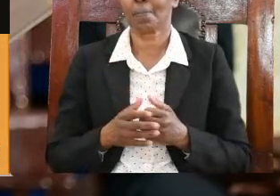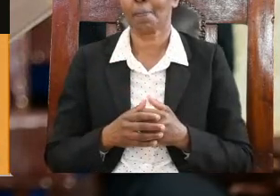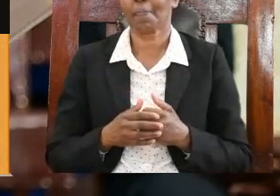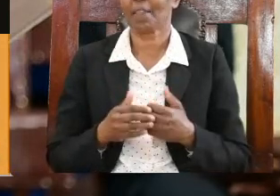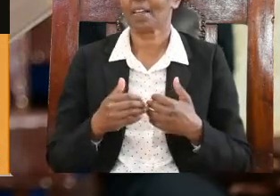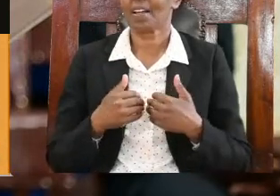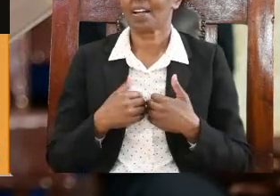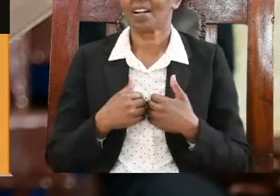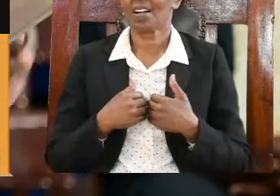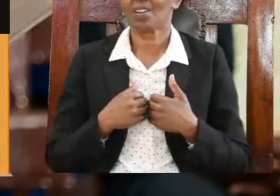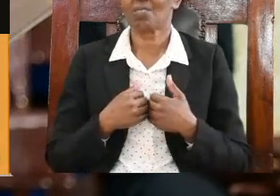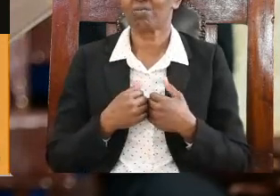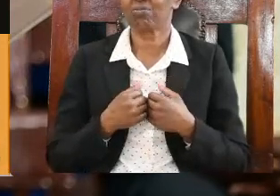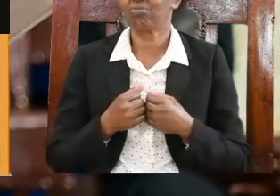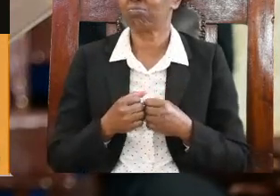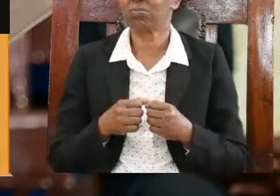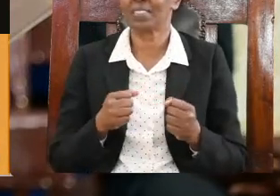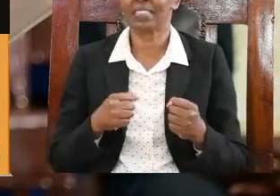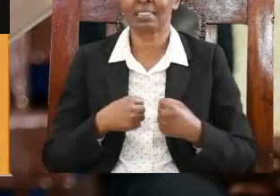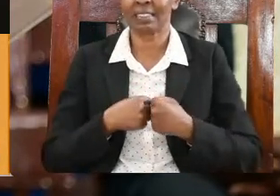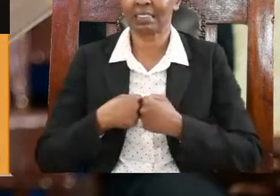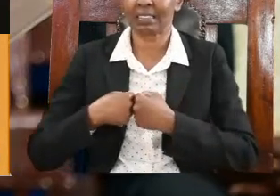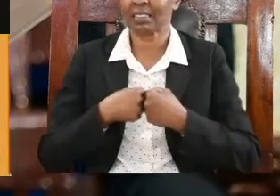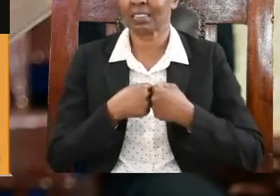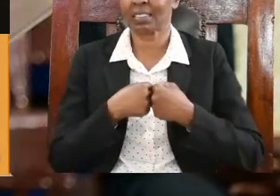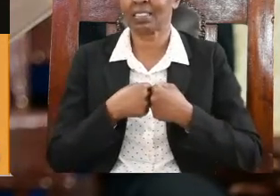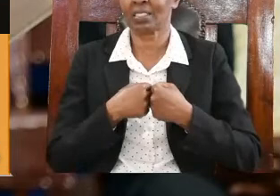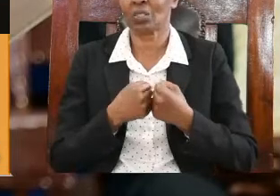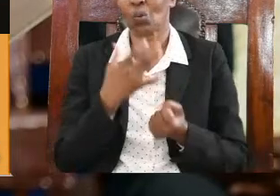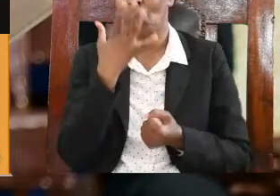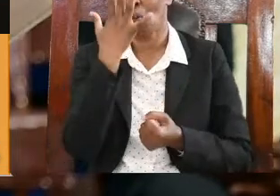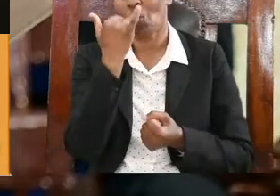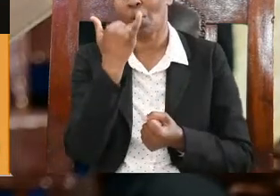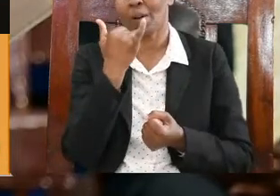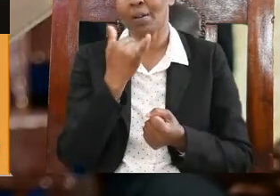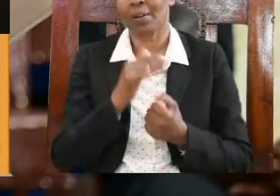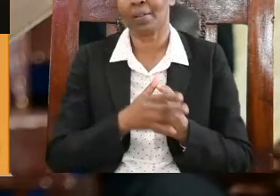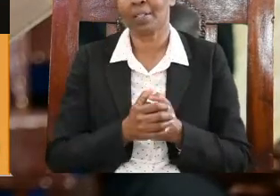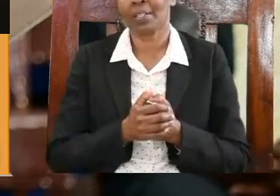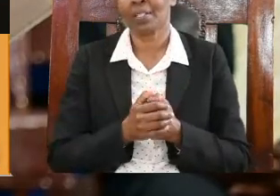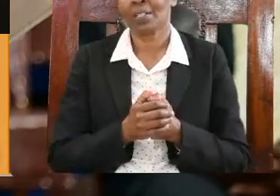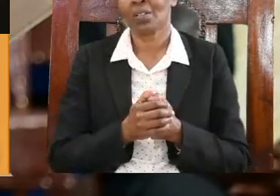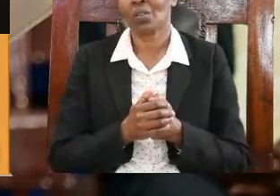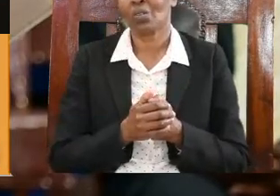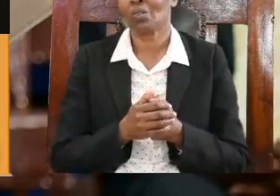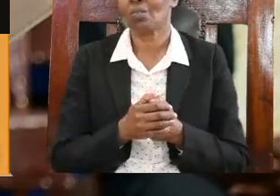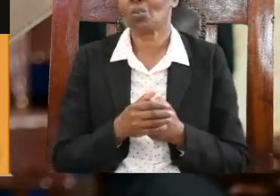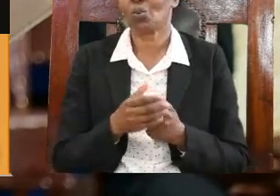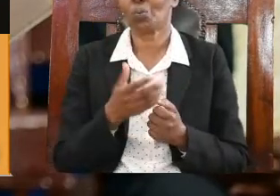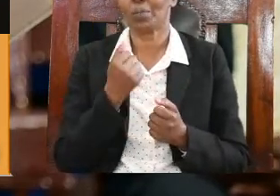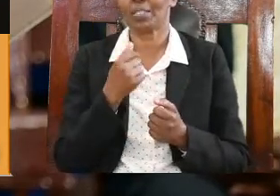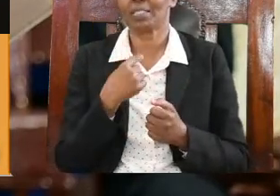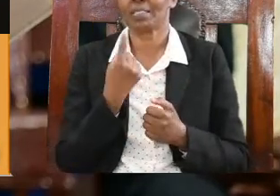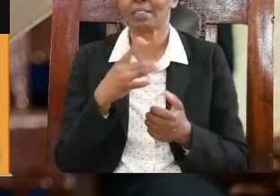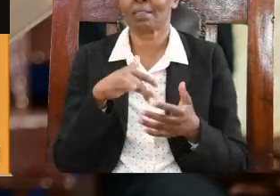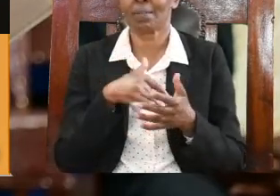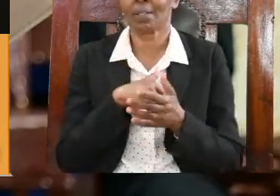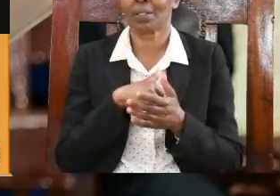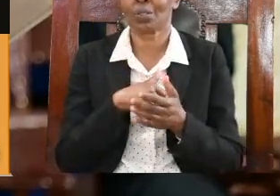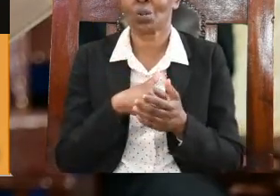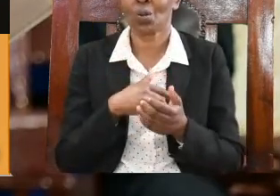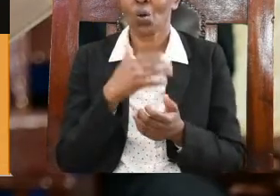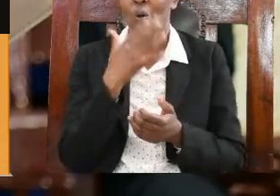has been distorted, or why, or maybe better to put it this way, why